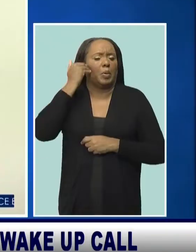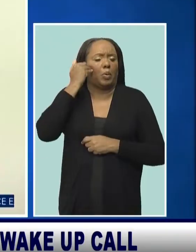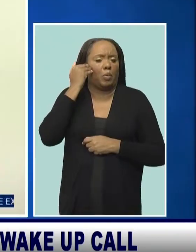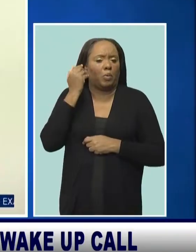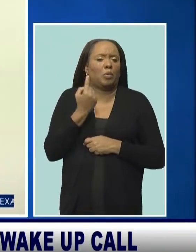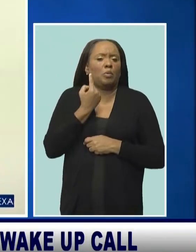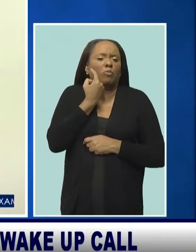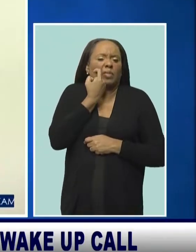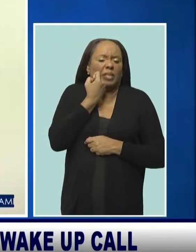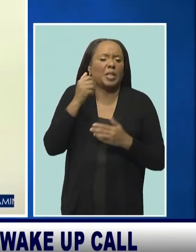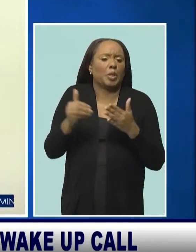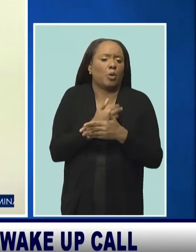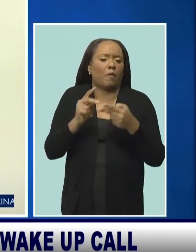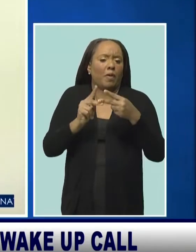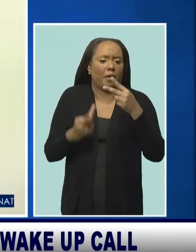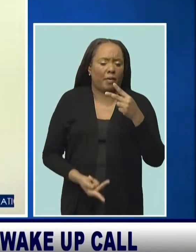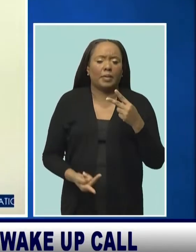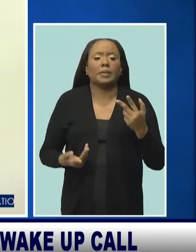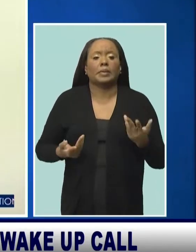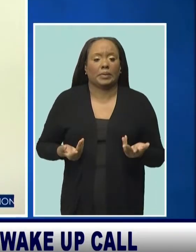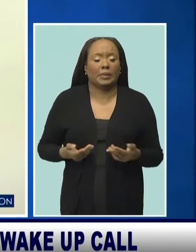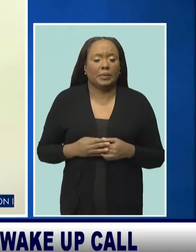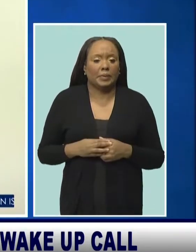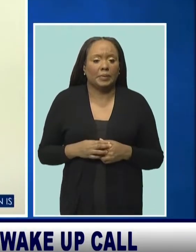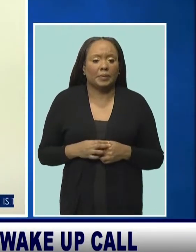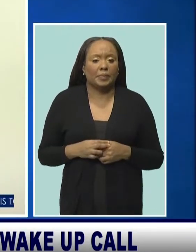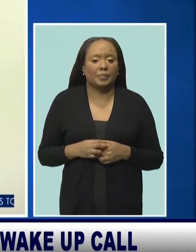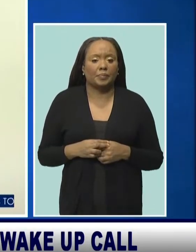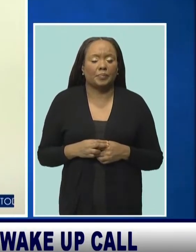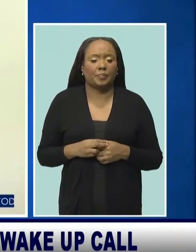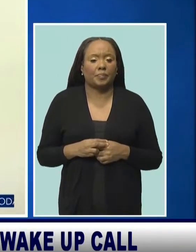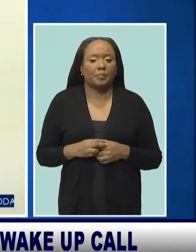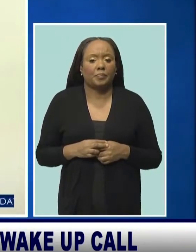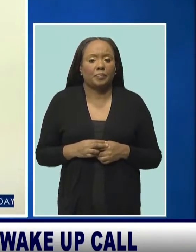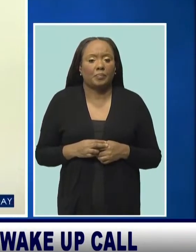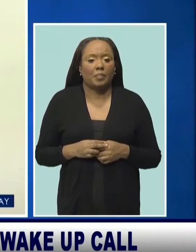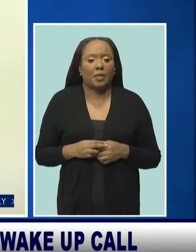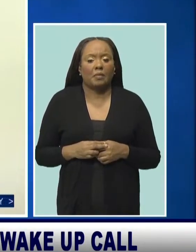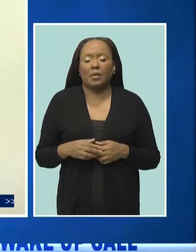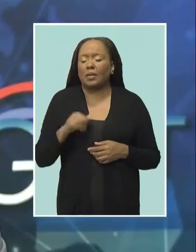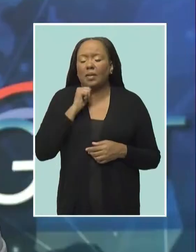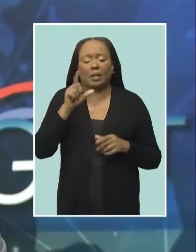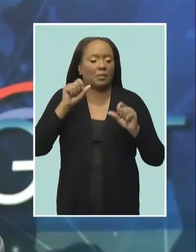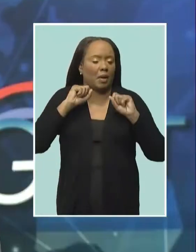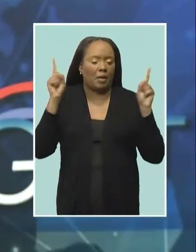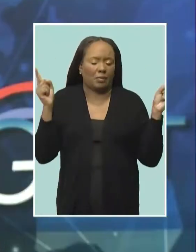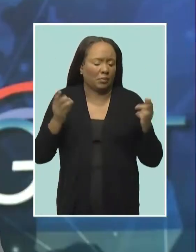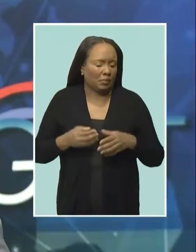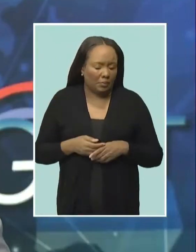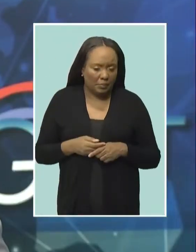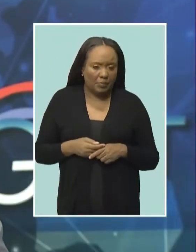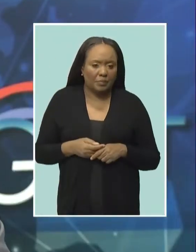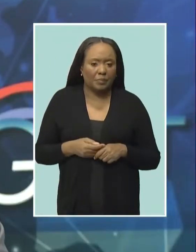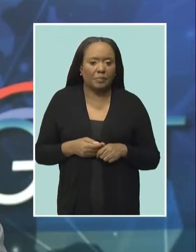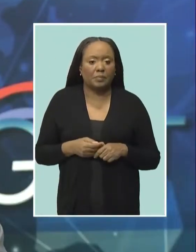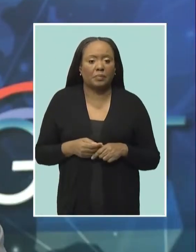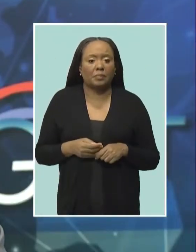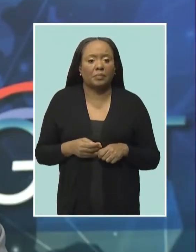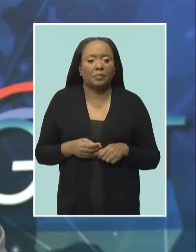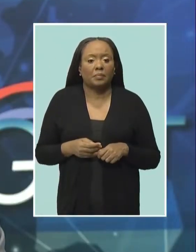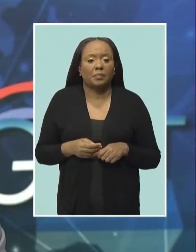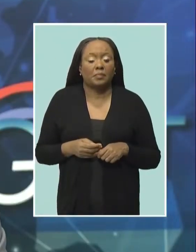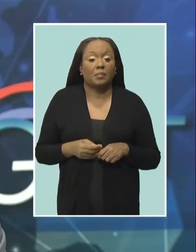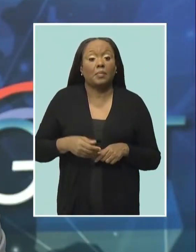that, we are here now is not entirely surprising. The man responsible